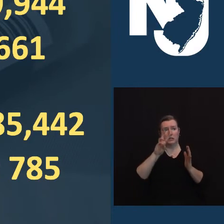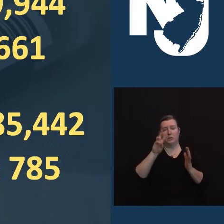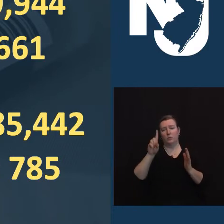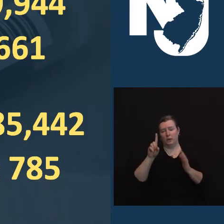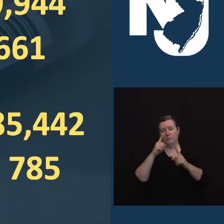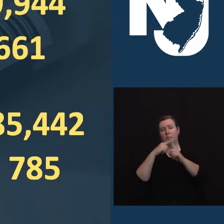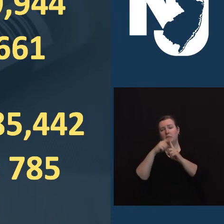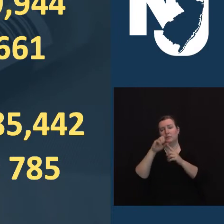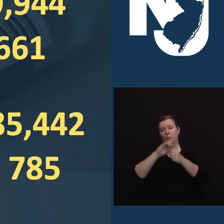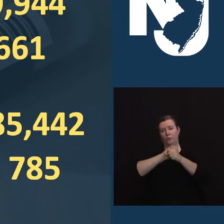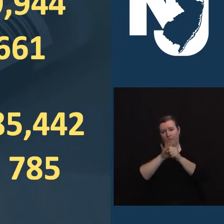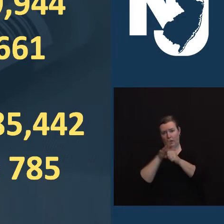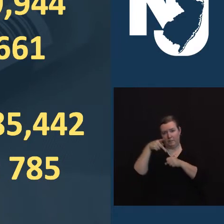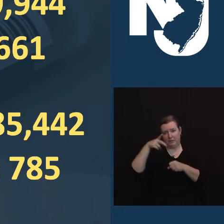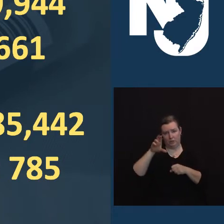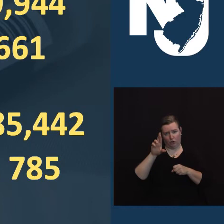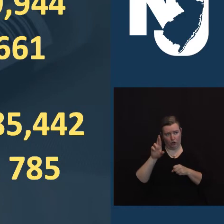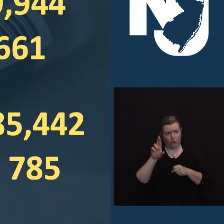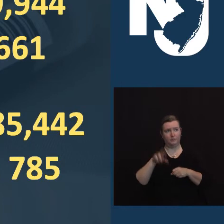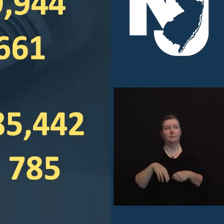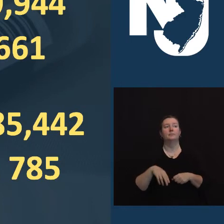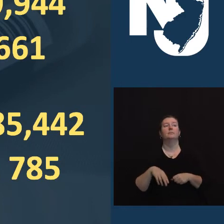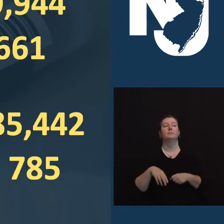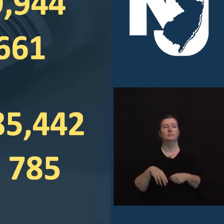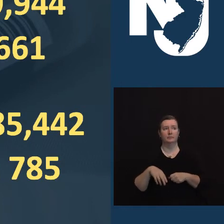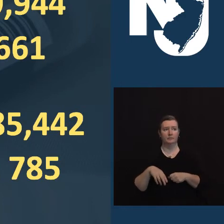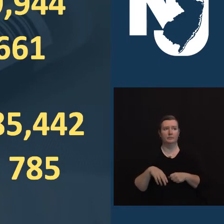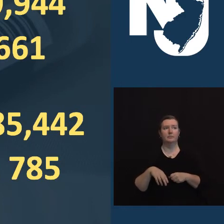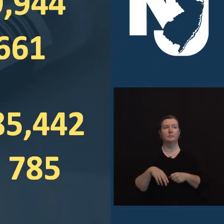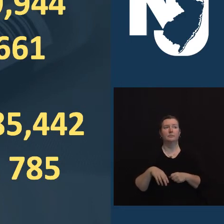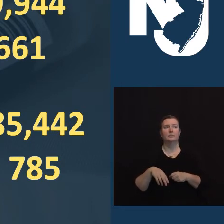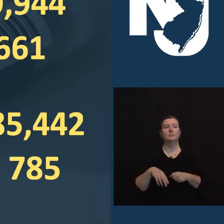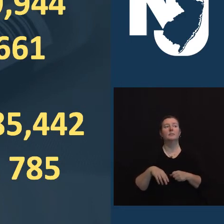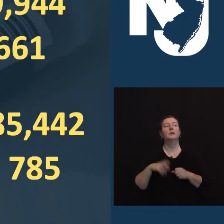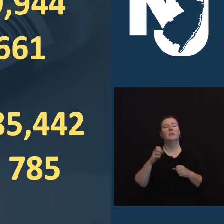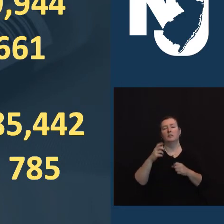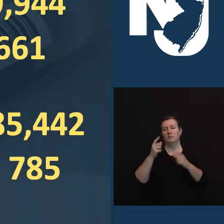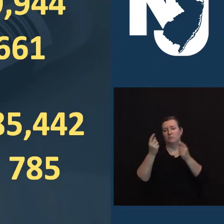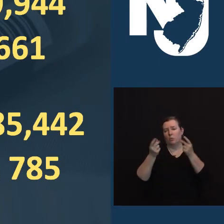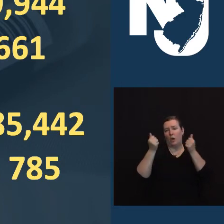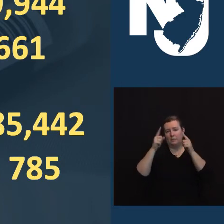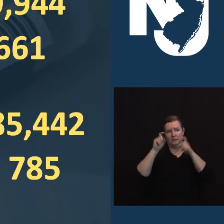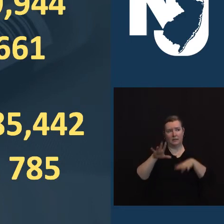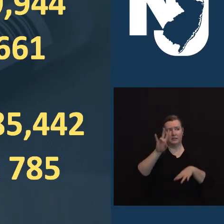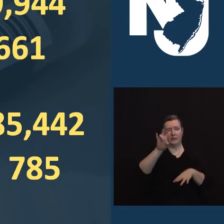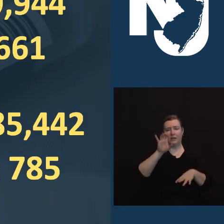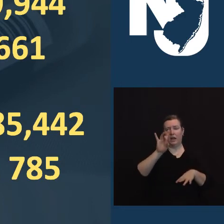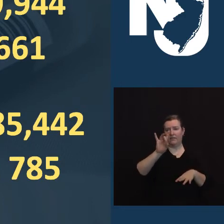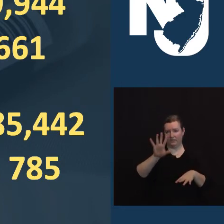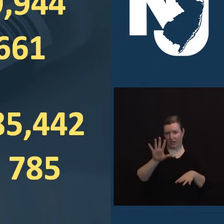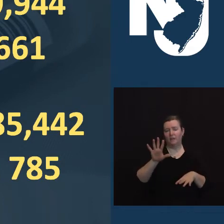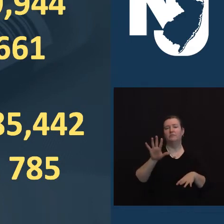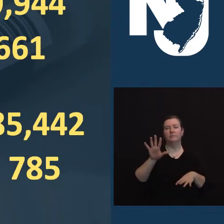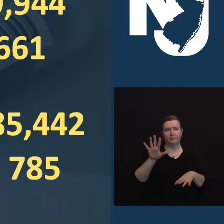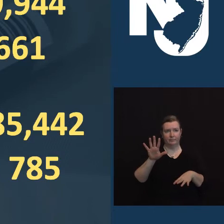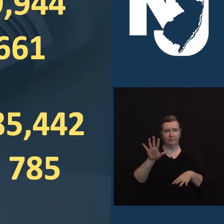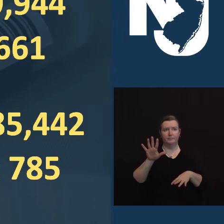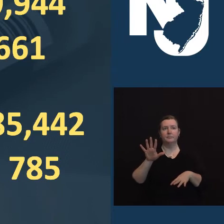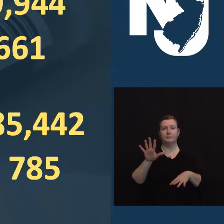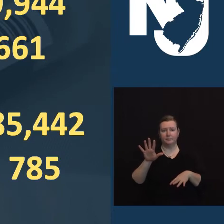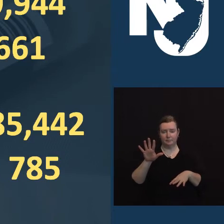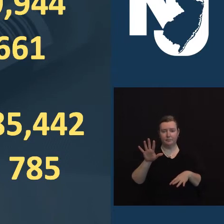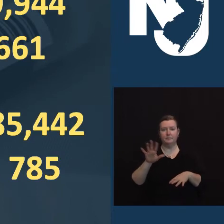positive PCR test results, an additional 785 presumed positive antigen rapid test results. Total